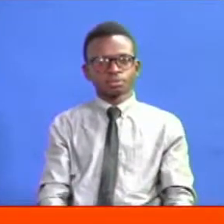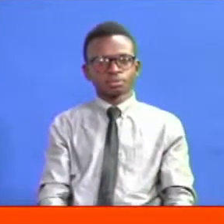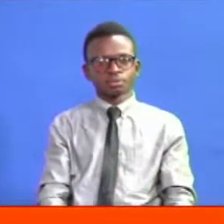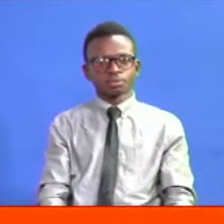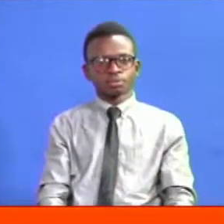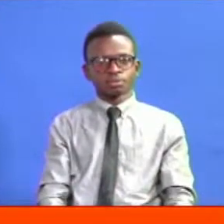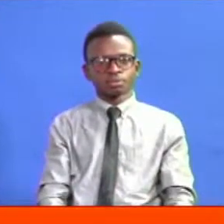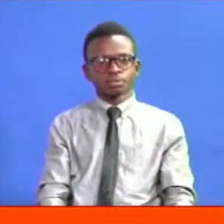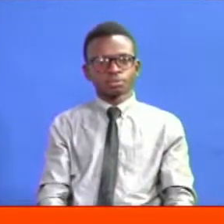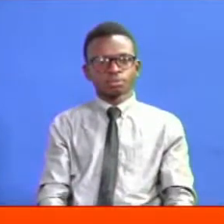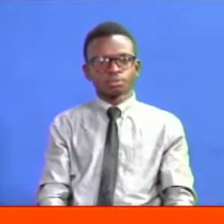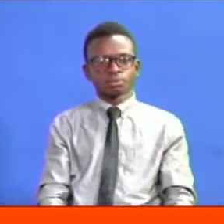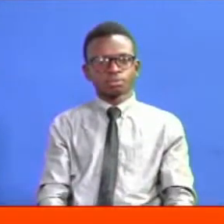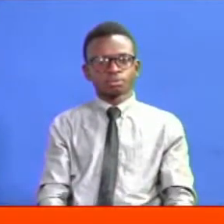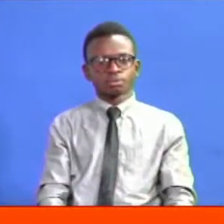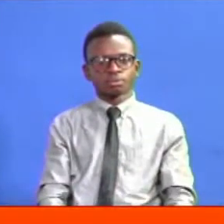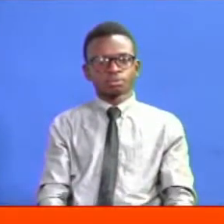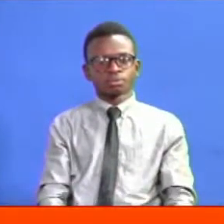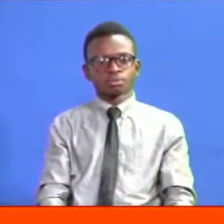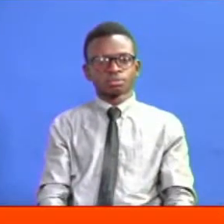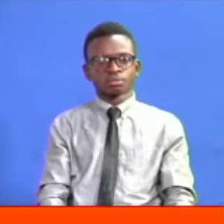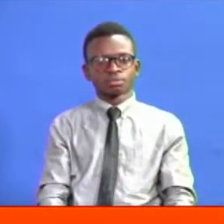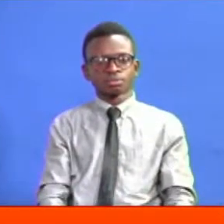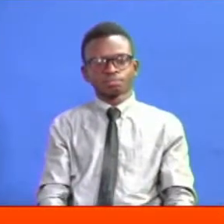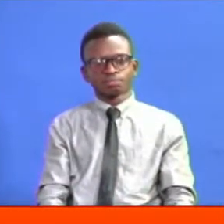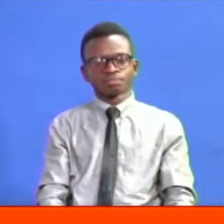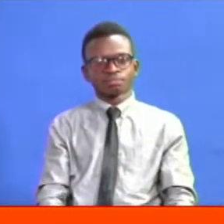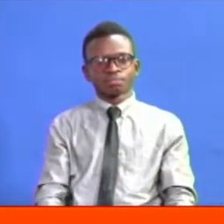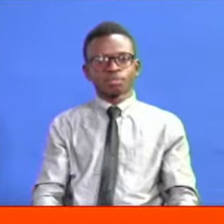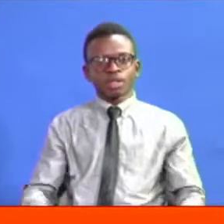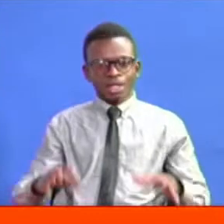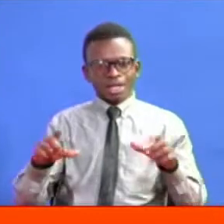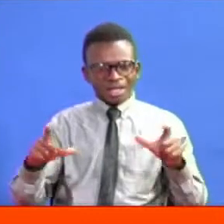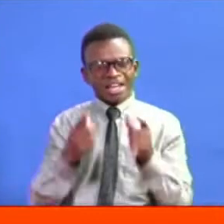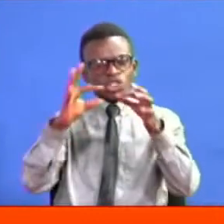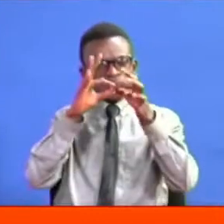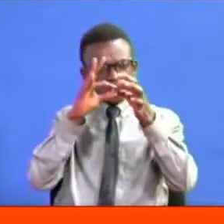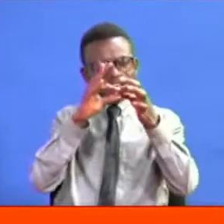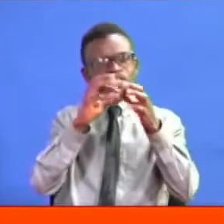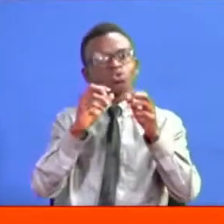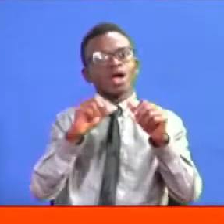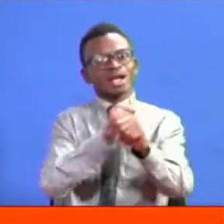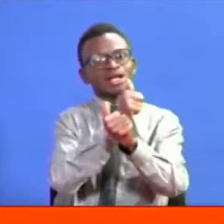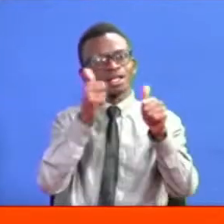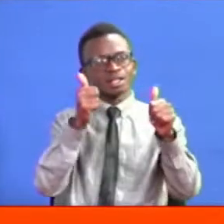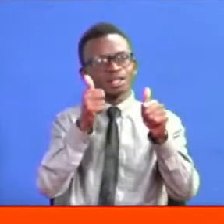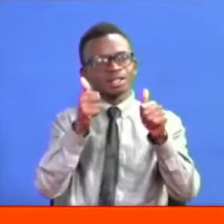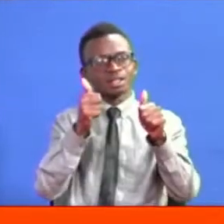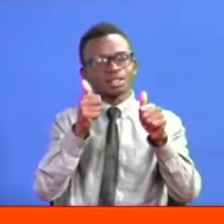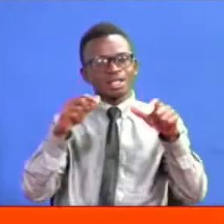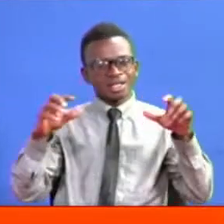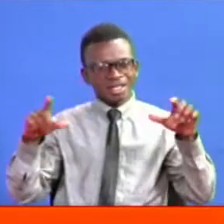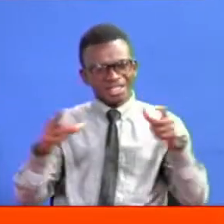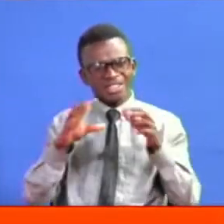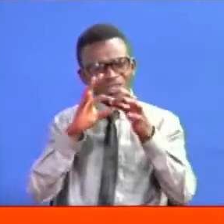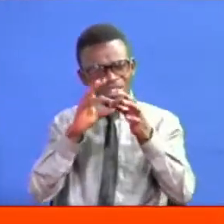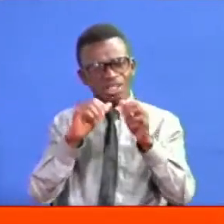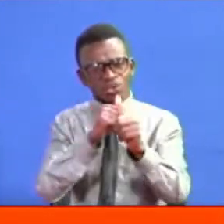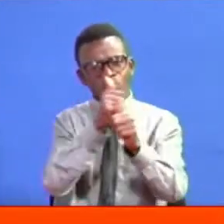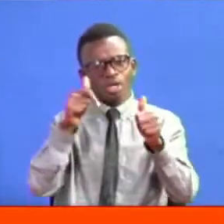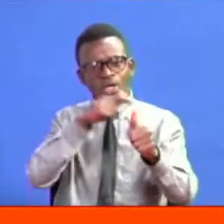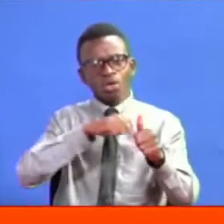Ruto simama pale, baba simame hapa. Tushikane mkono. Tumenyane. Tuone